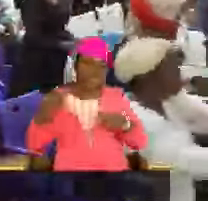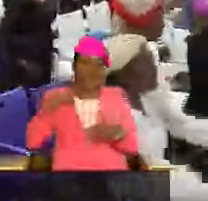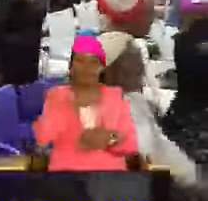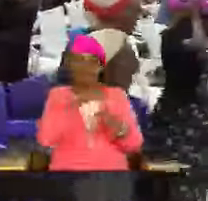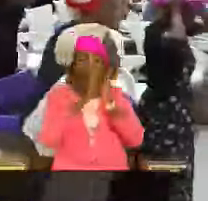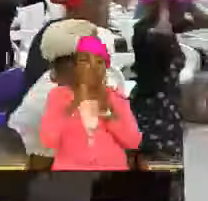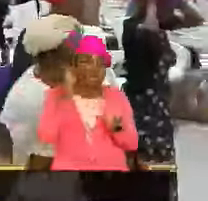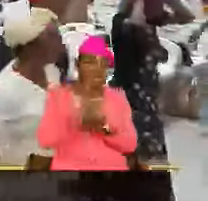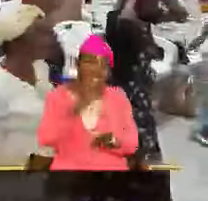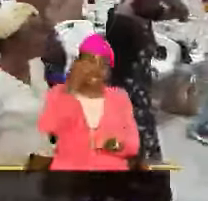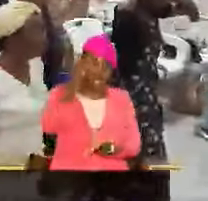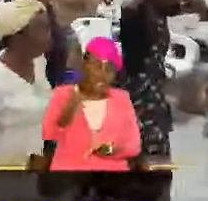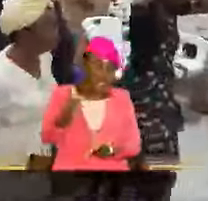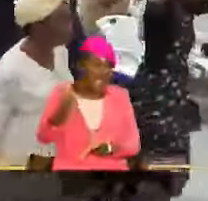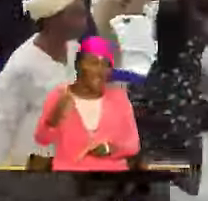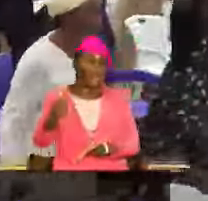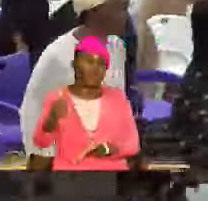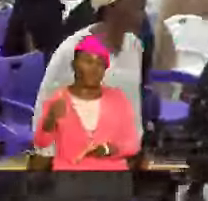we